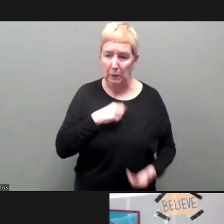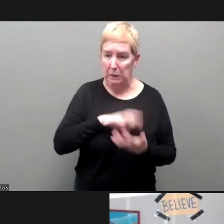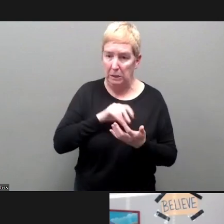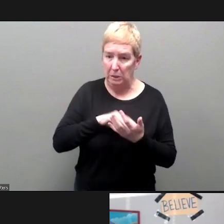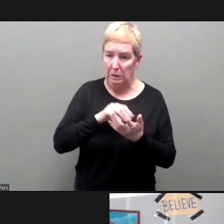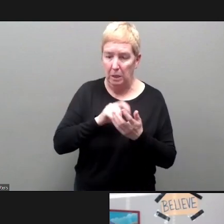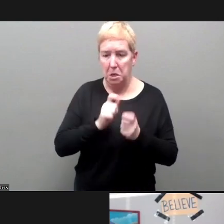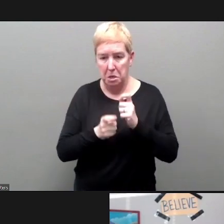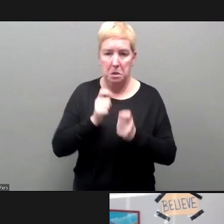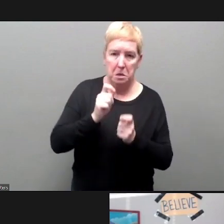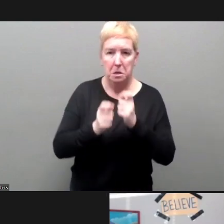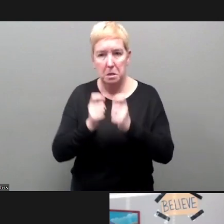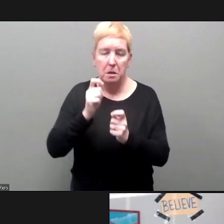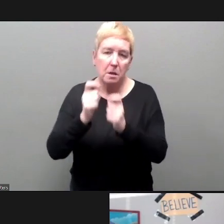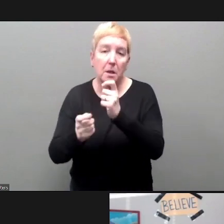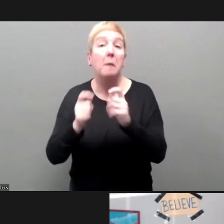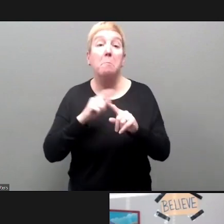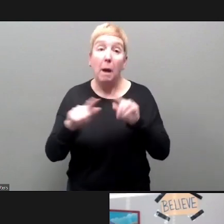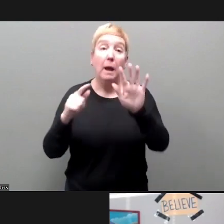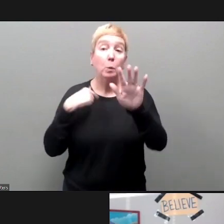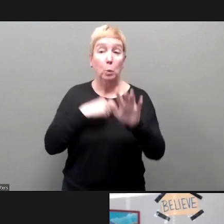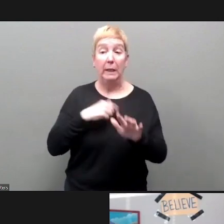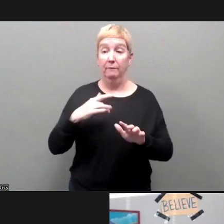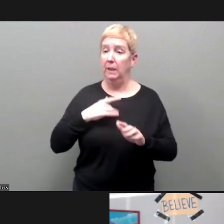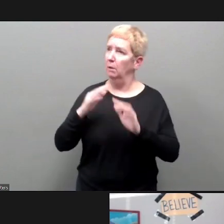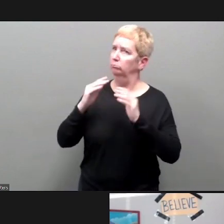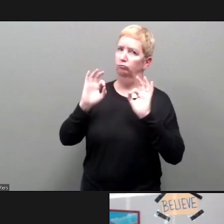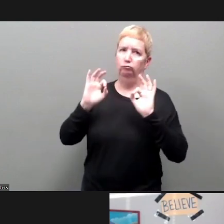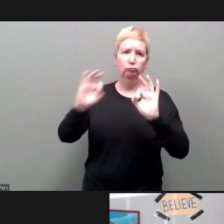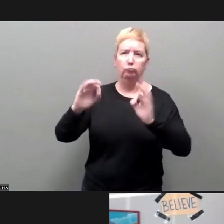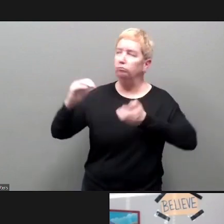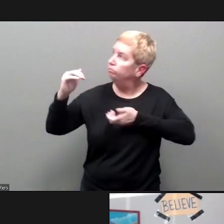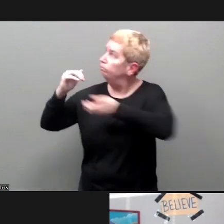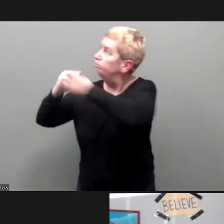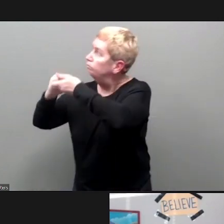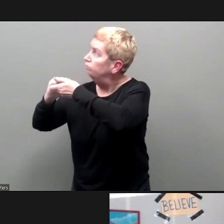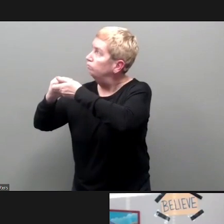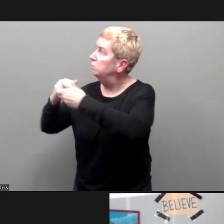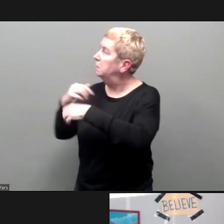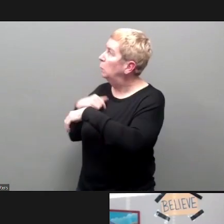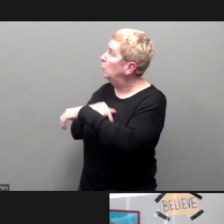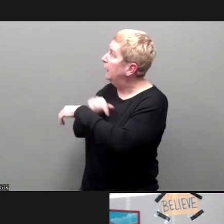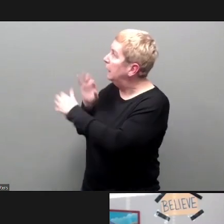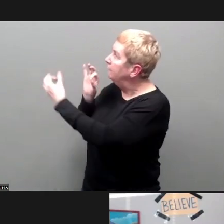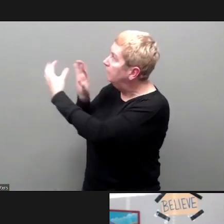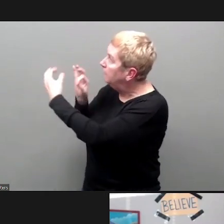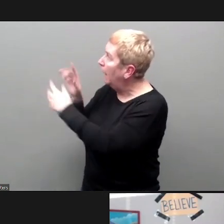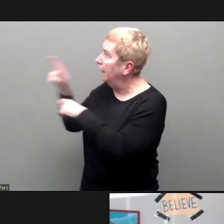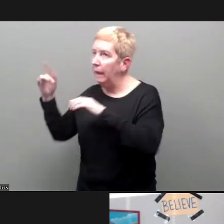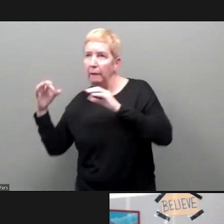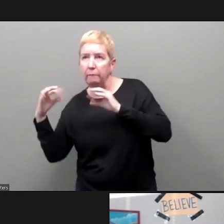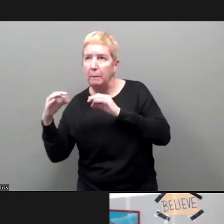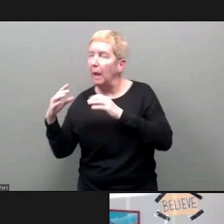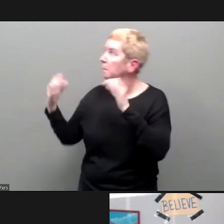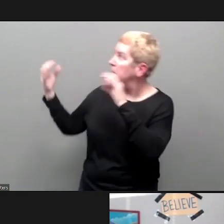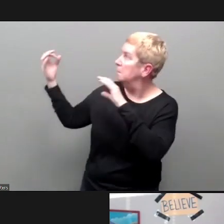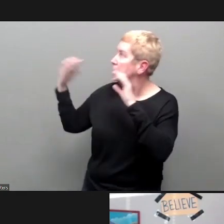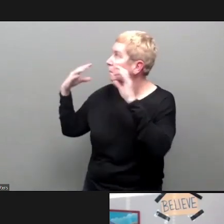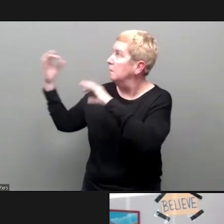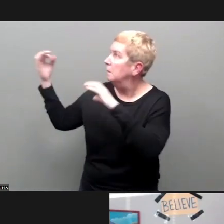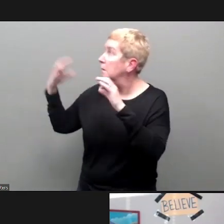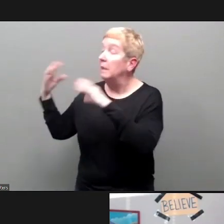have a great partnership with CDC. We give them feedback, they give us feedback. Sometimes they're not happy, like when